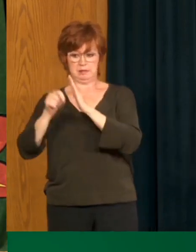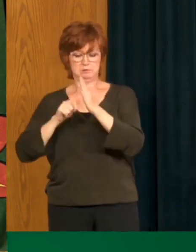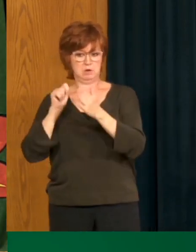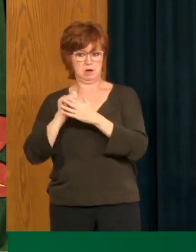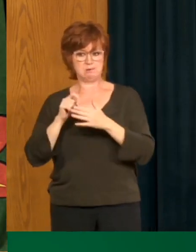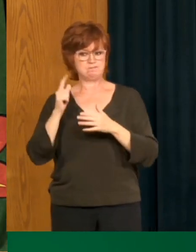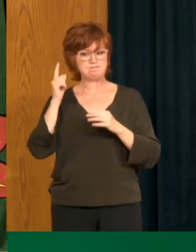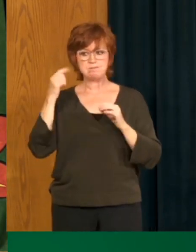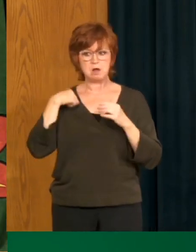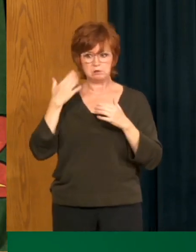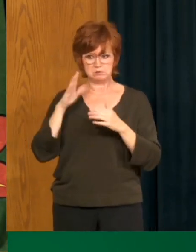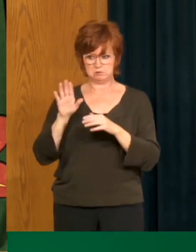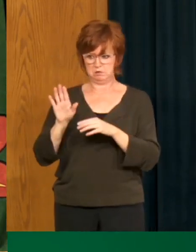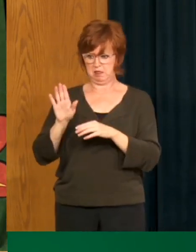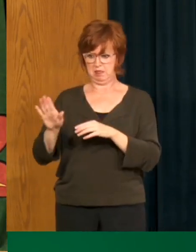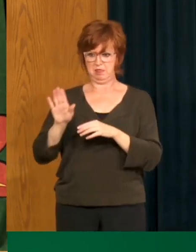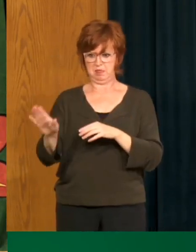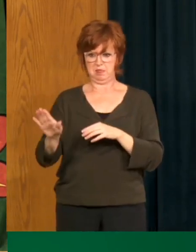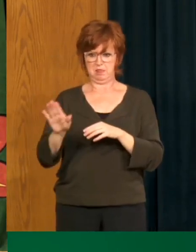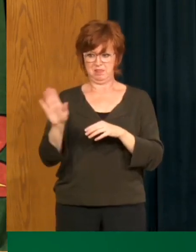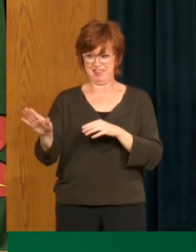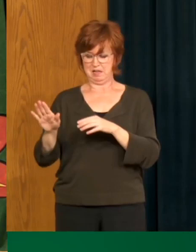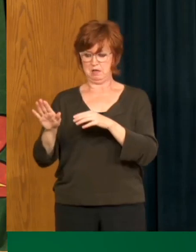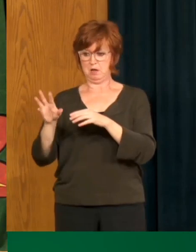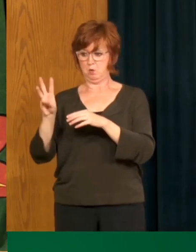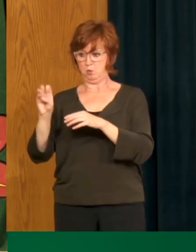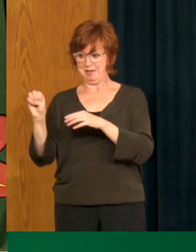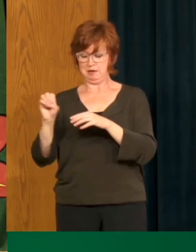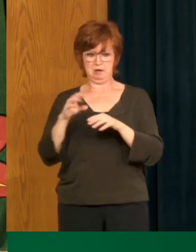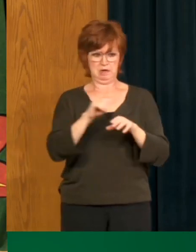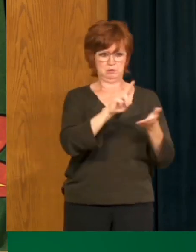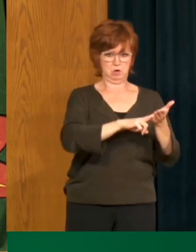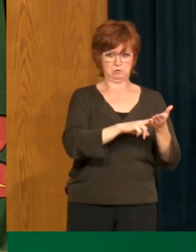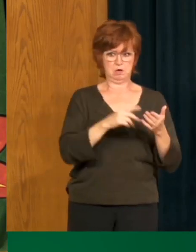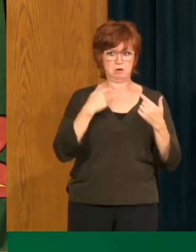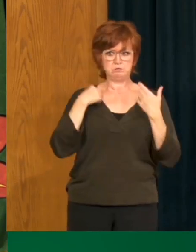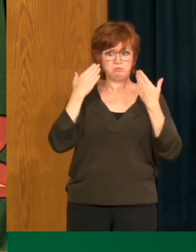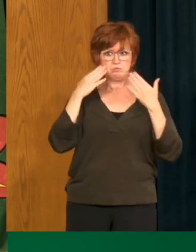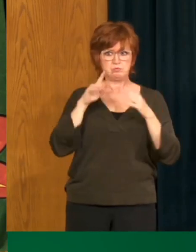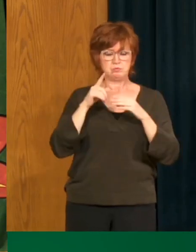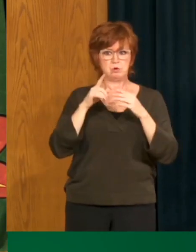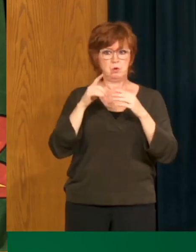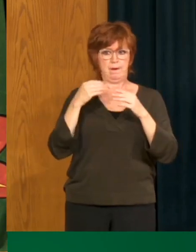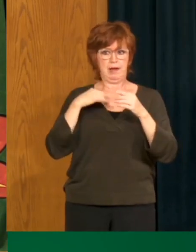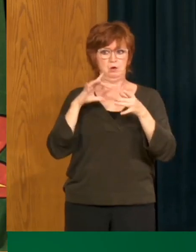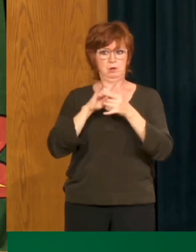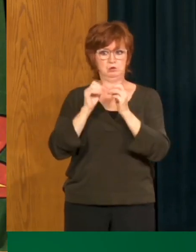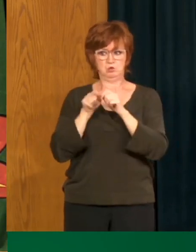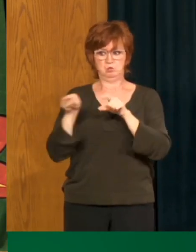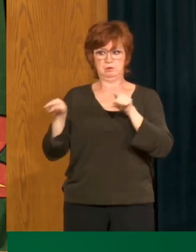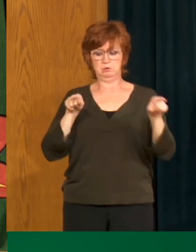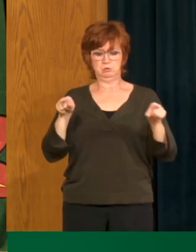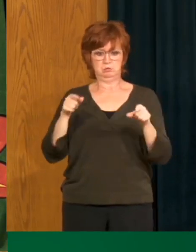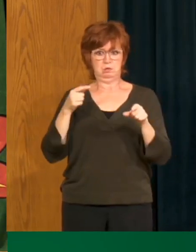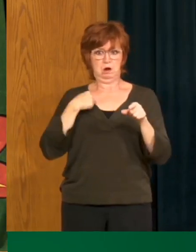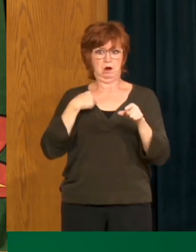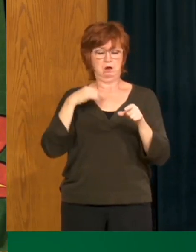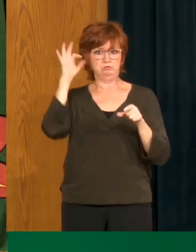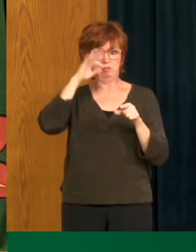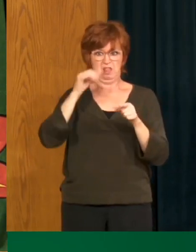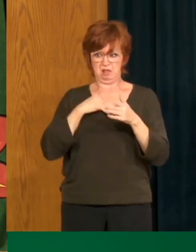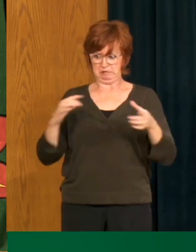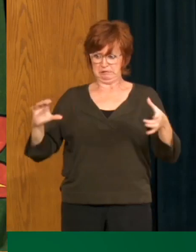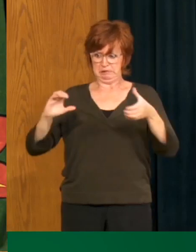idea around a supportive program when it comes to providing mental health services in our K-12 school. There's many other programs that the